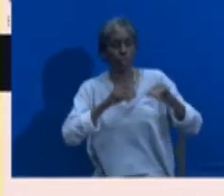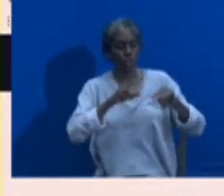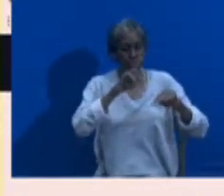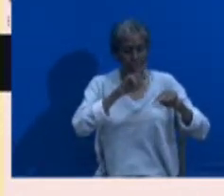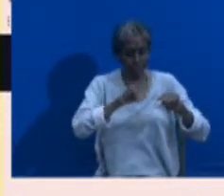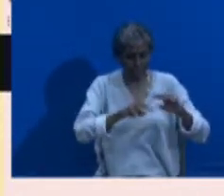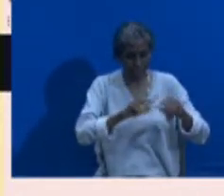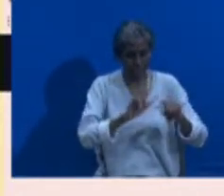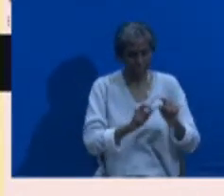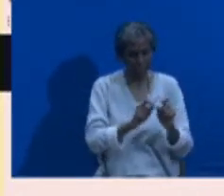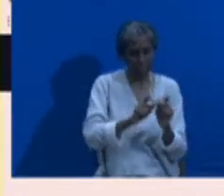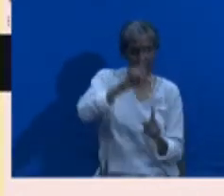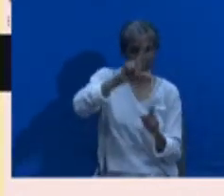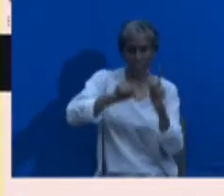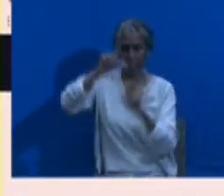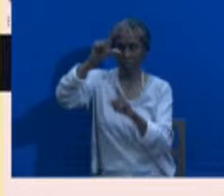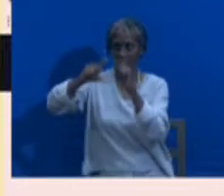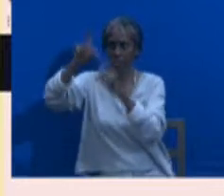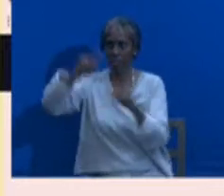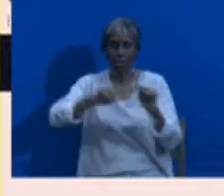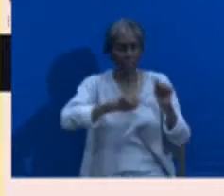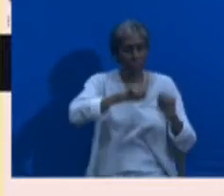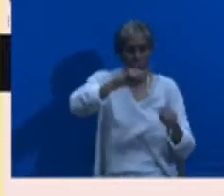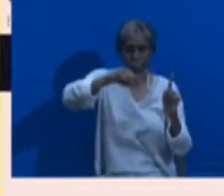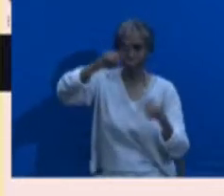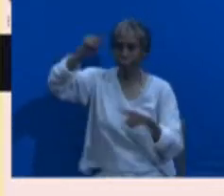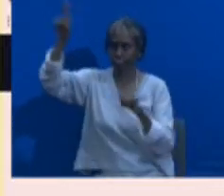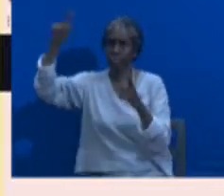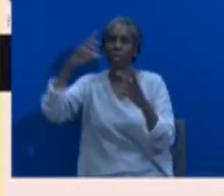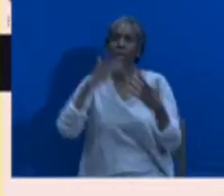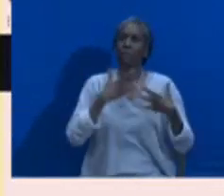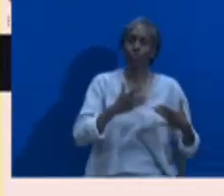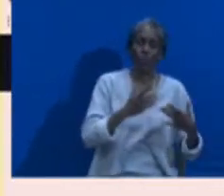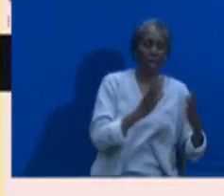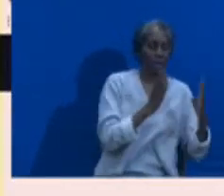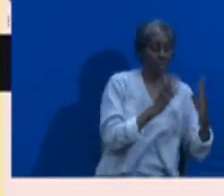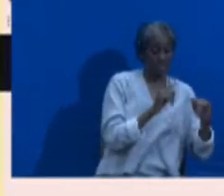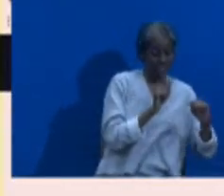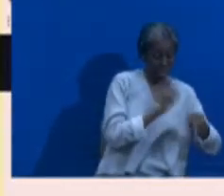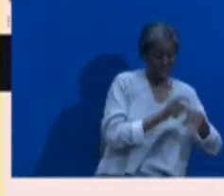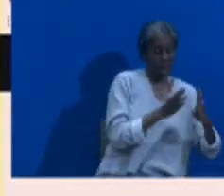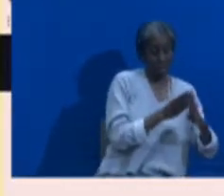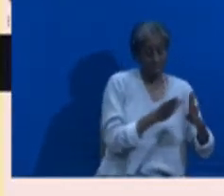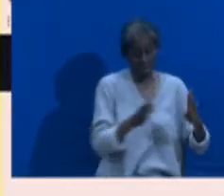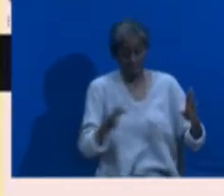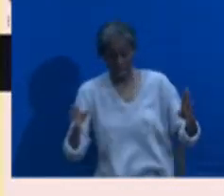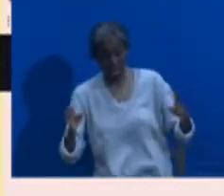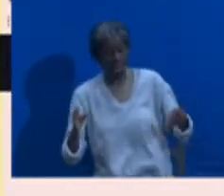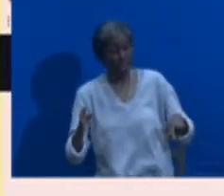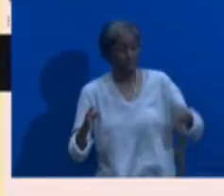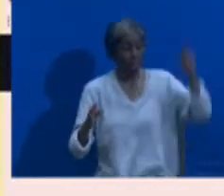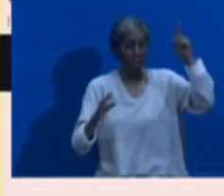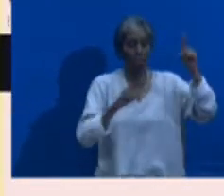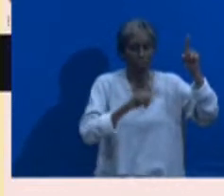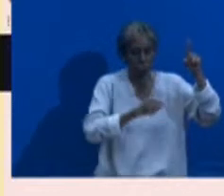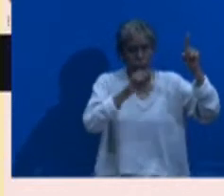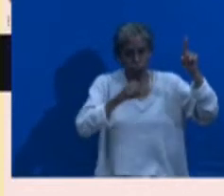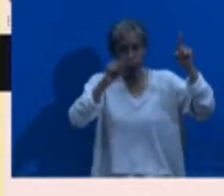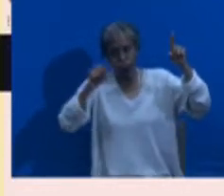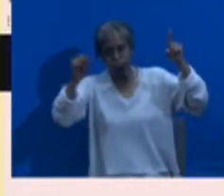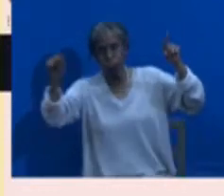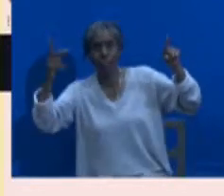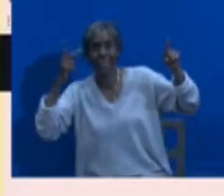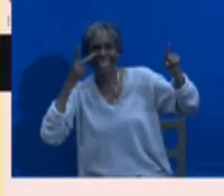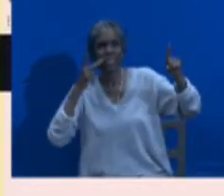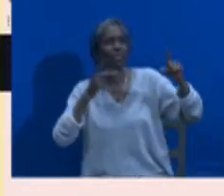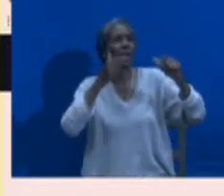we're seeing in terms of trends for this particular set of data. And then you close that back out. You can do the same in each of